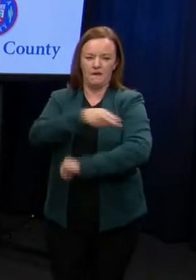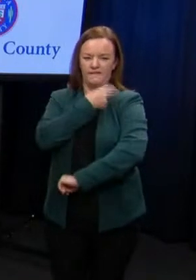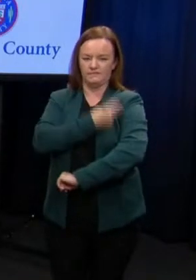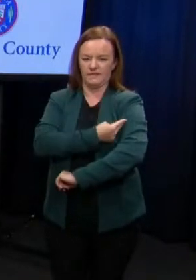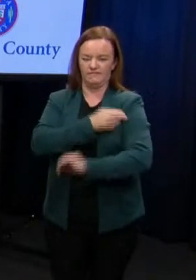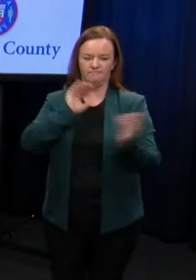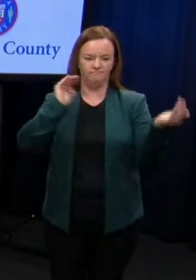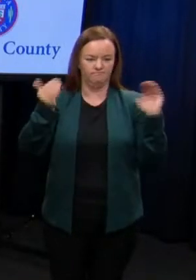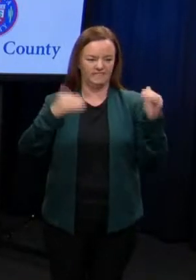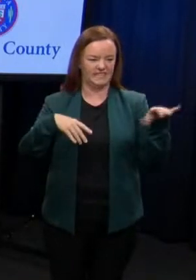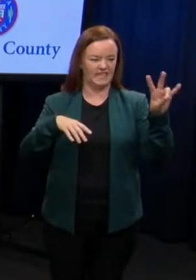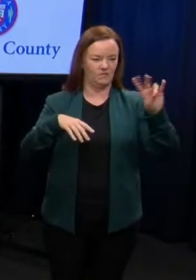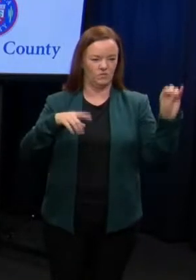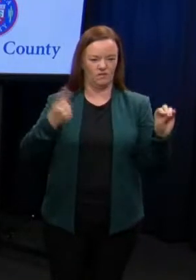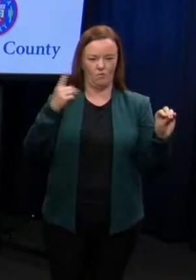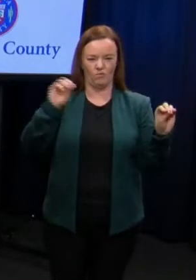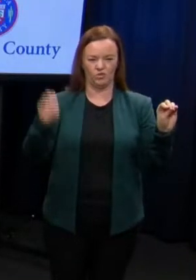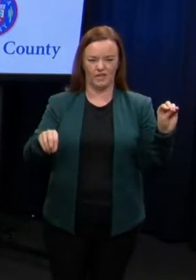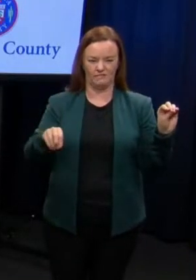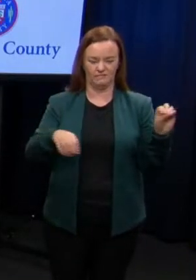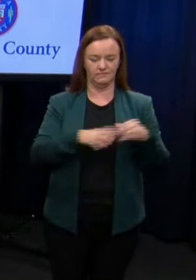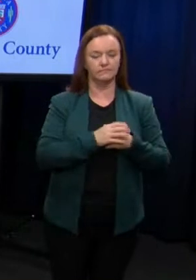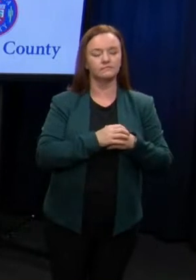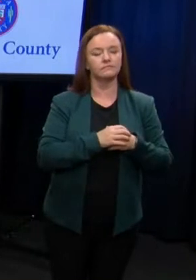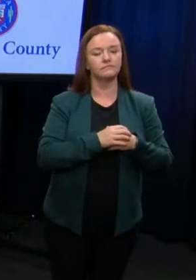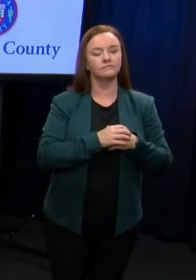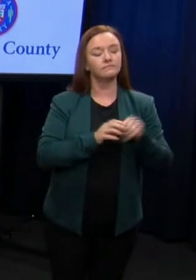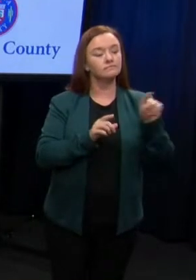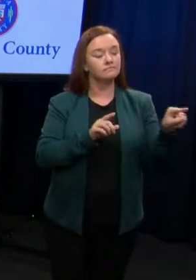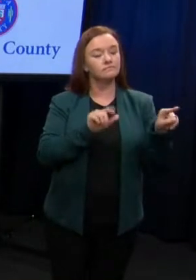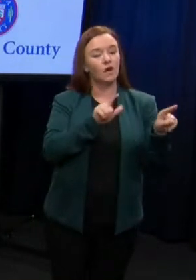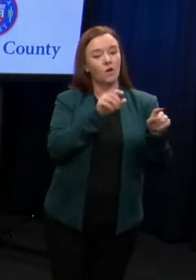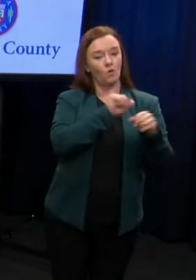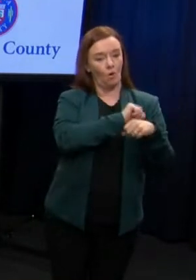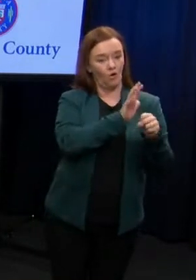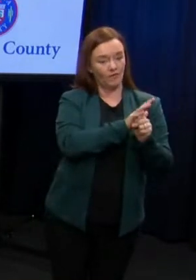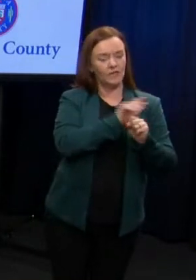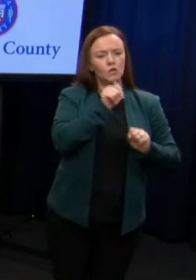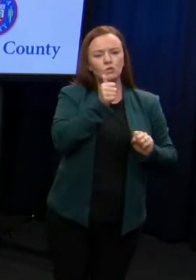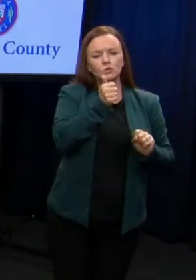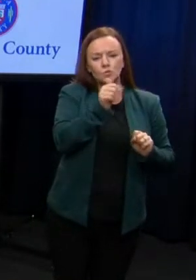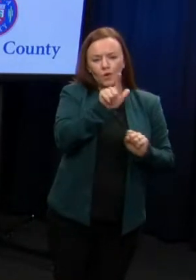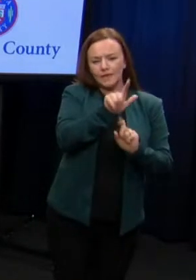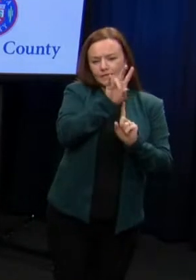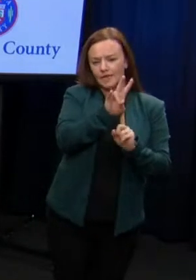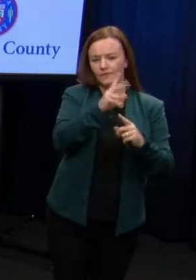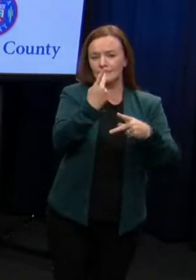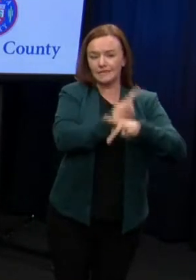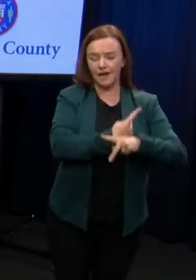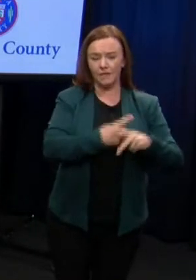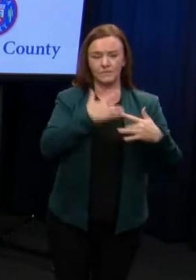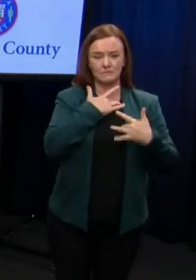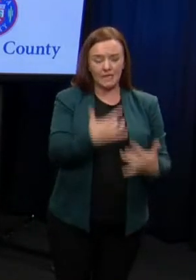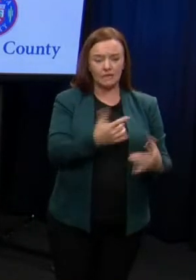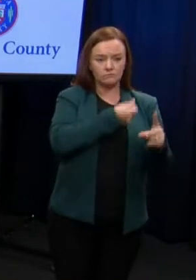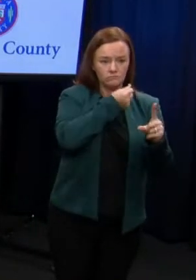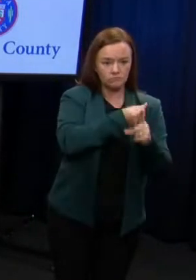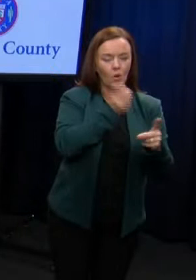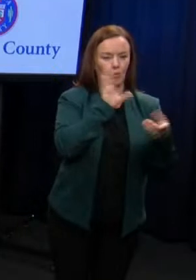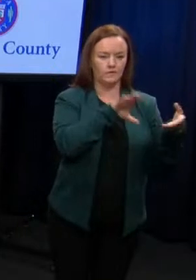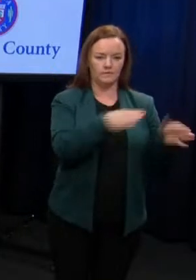you are 27 times more likely to die from COVID than from the flu. With